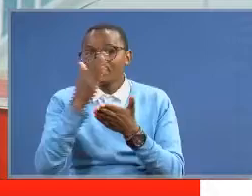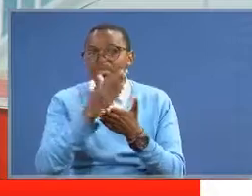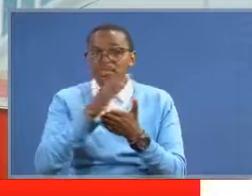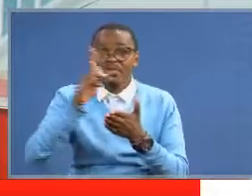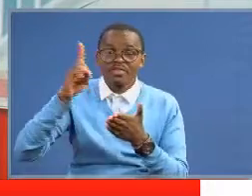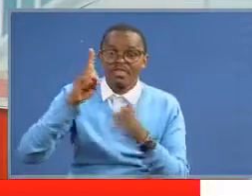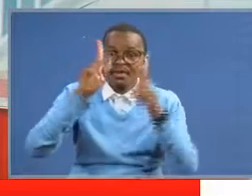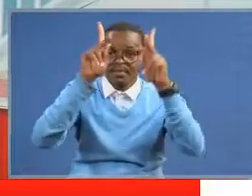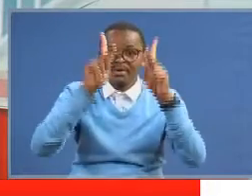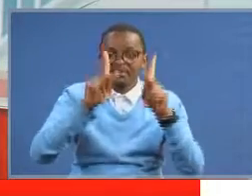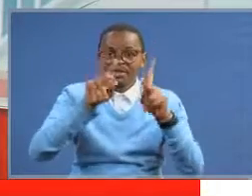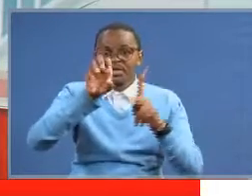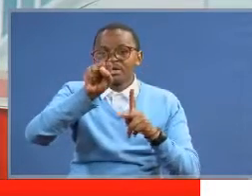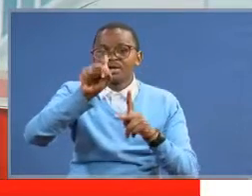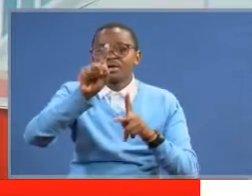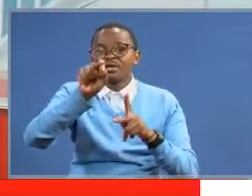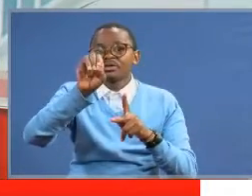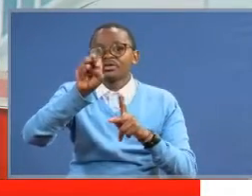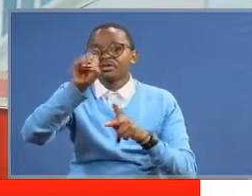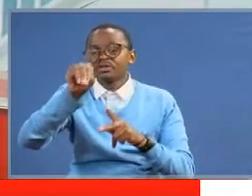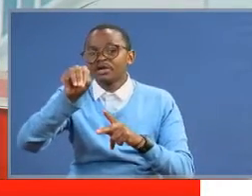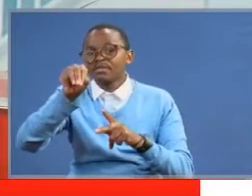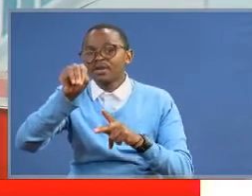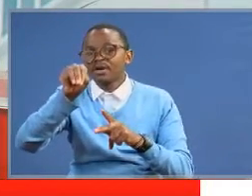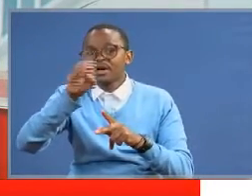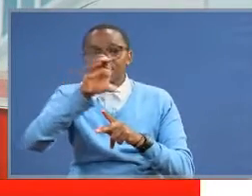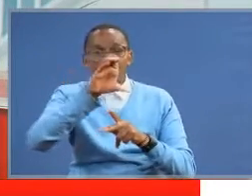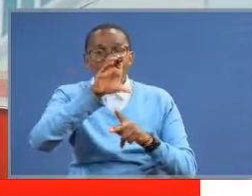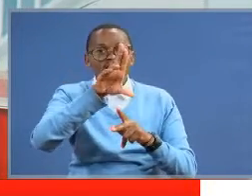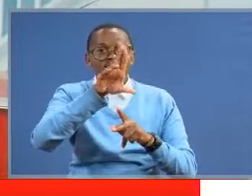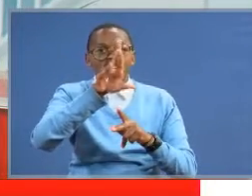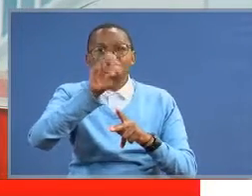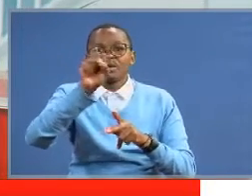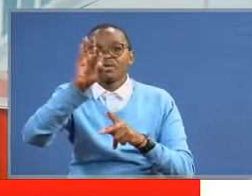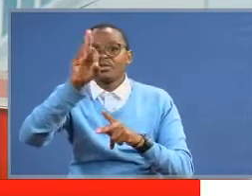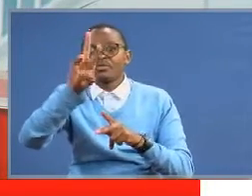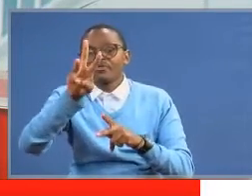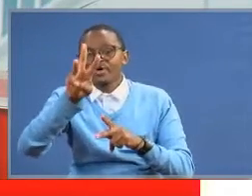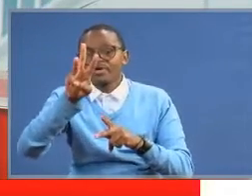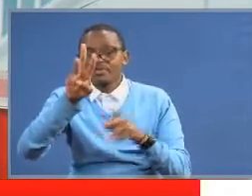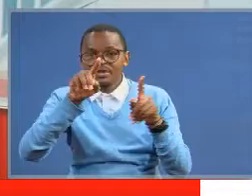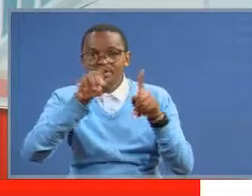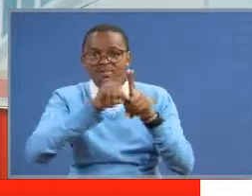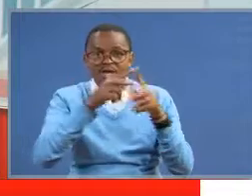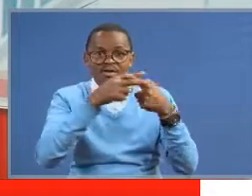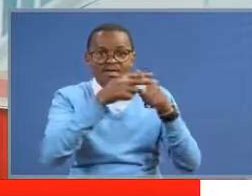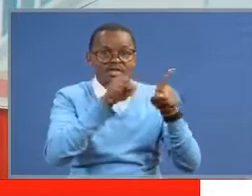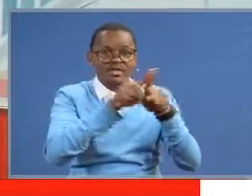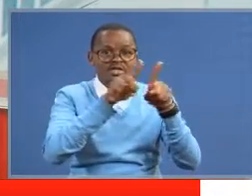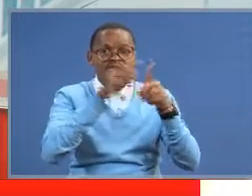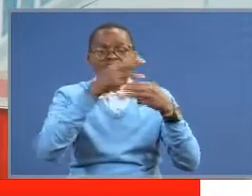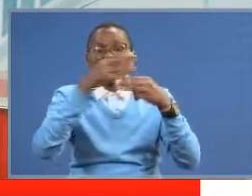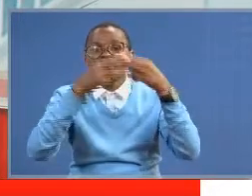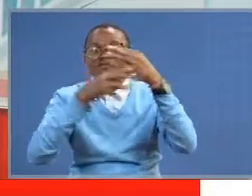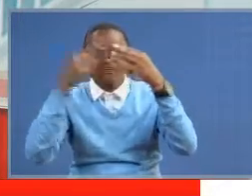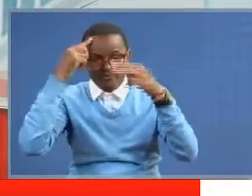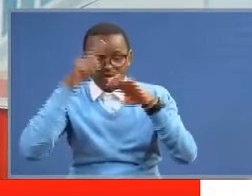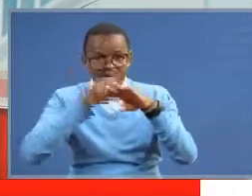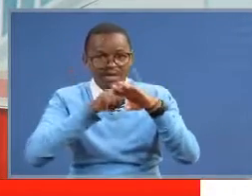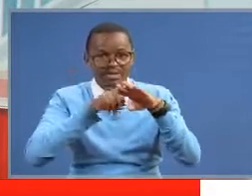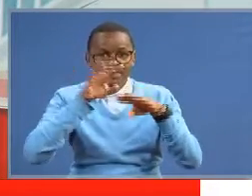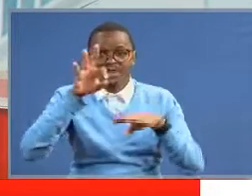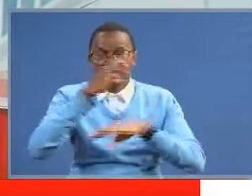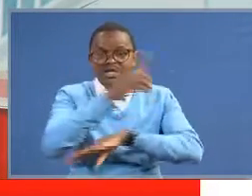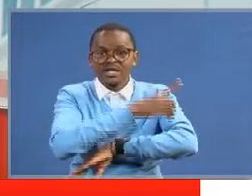program was called STEM Cafe, where we were training girls on employable skills on science, technology, engineering, and maths for a period of